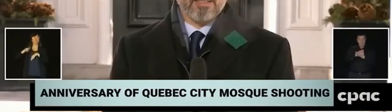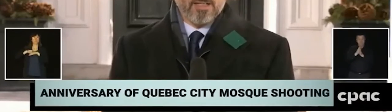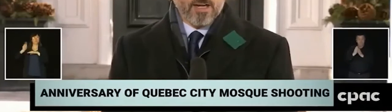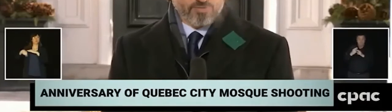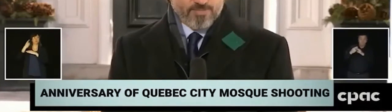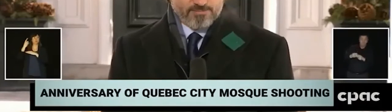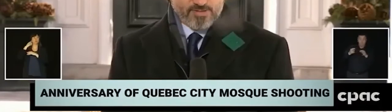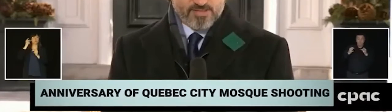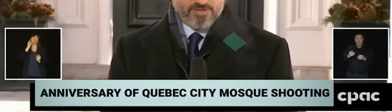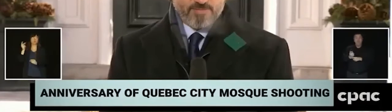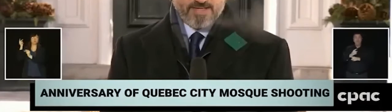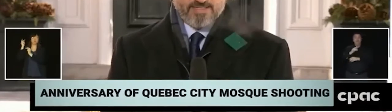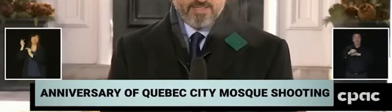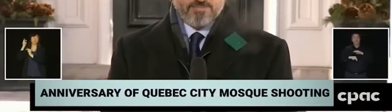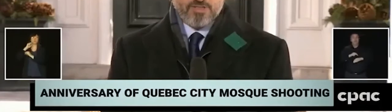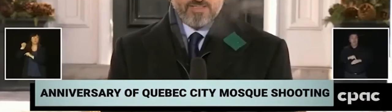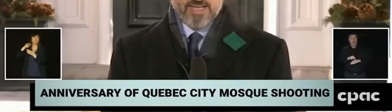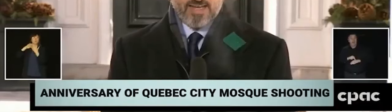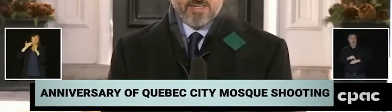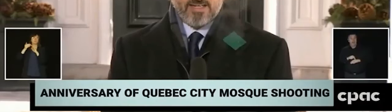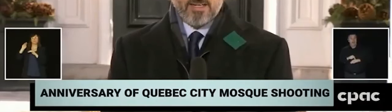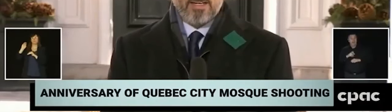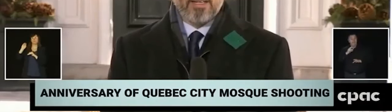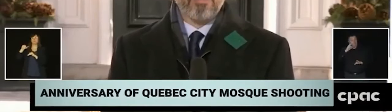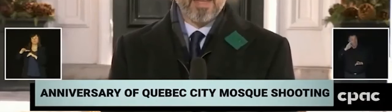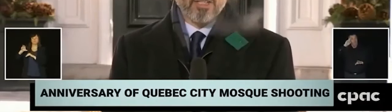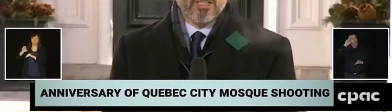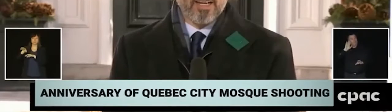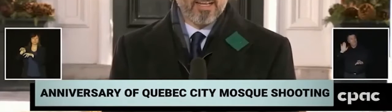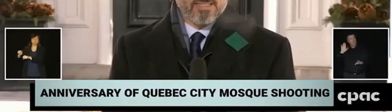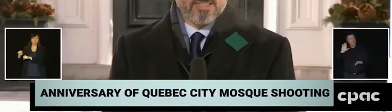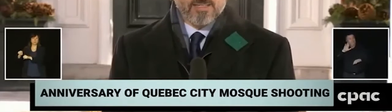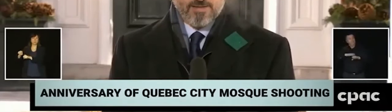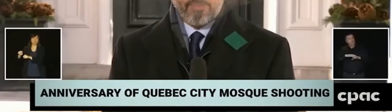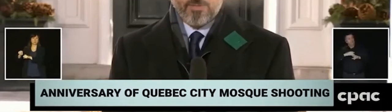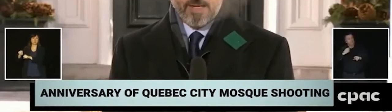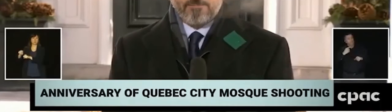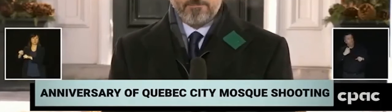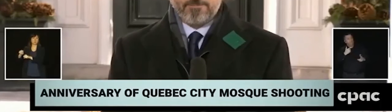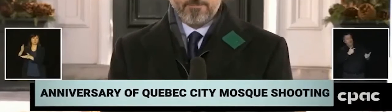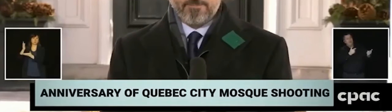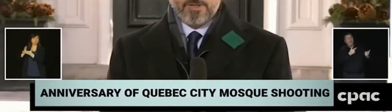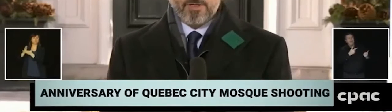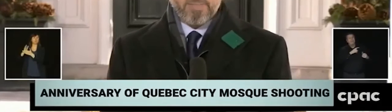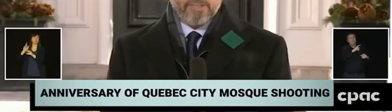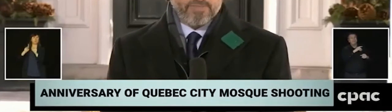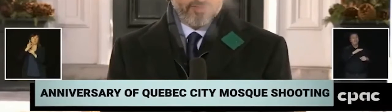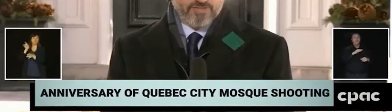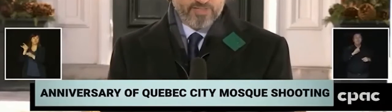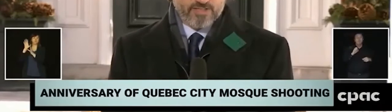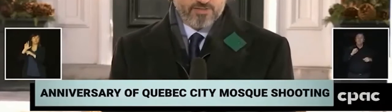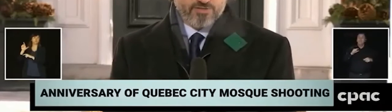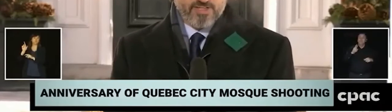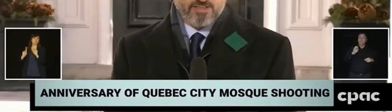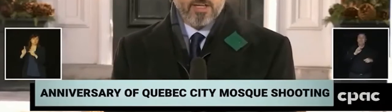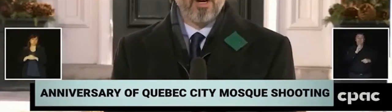Day of Remembrance of the Quebec City Mosque Attack and of Action Against Islamophobia. Le 29